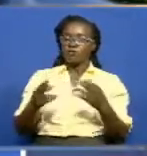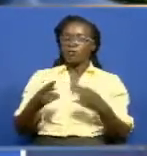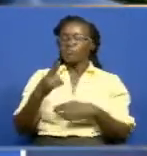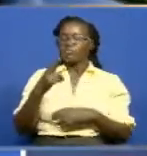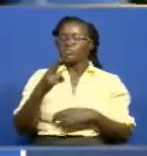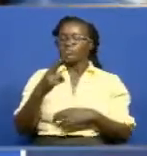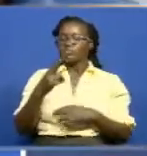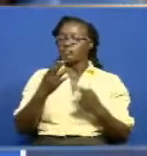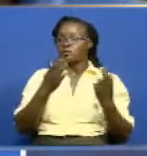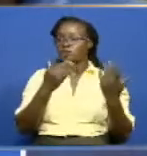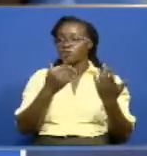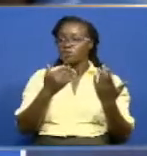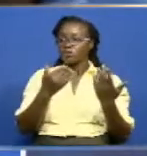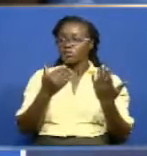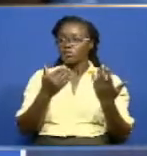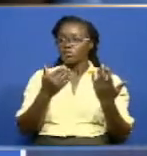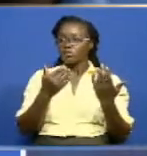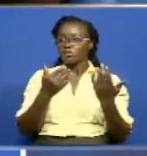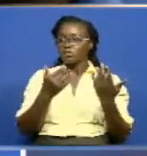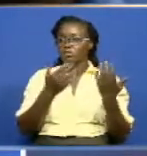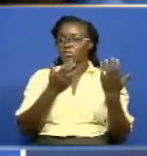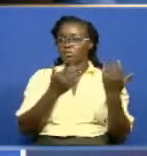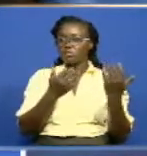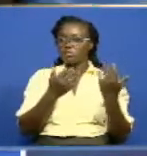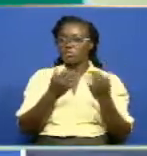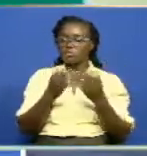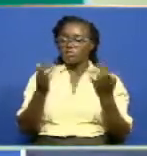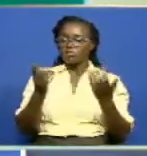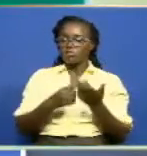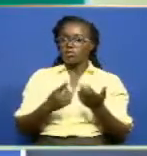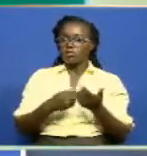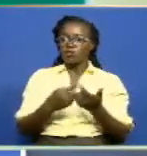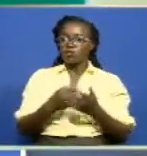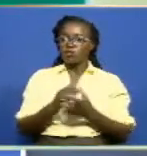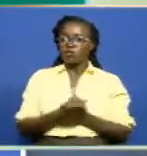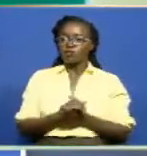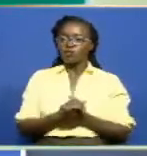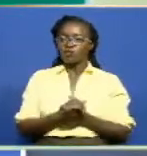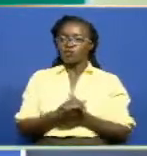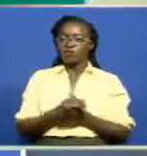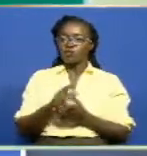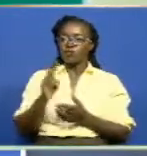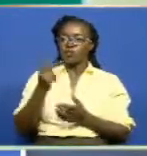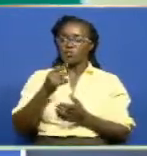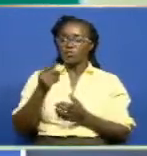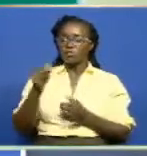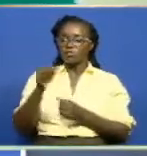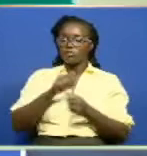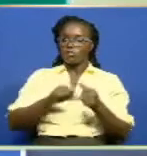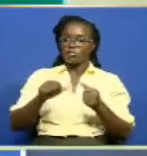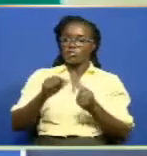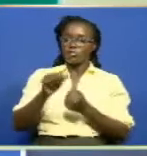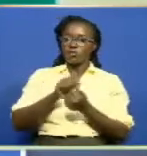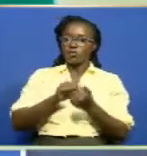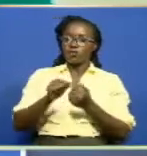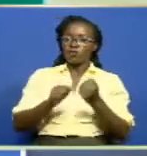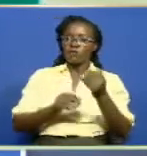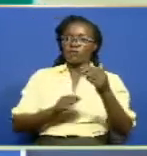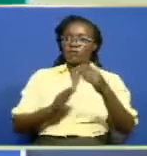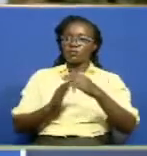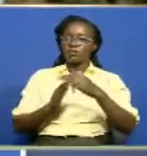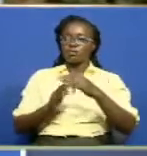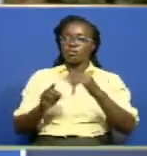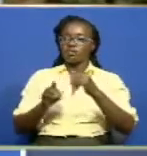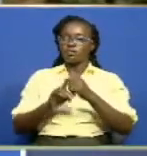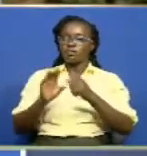we are hoping that we are going to make the cut in big numbers. The second round will be played on Friday, with the top 65 golfers,